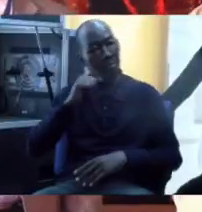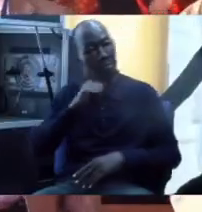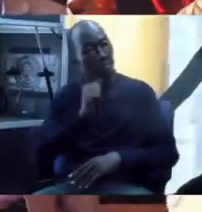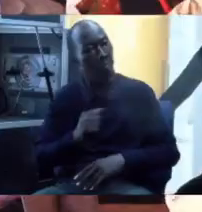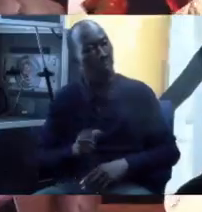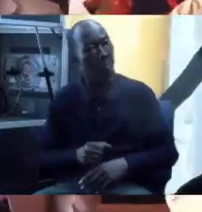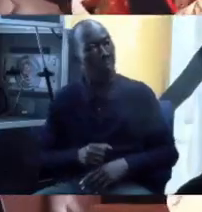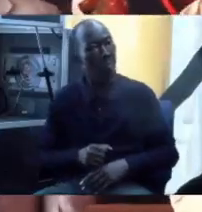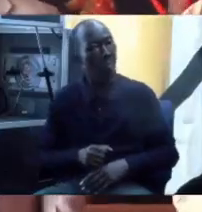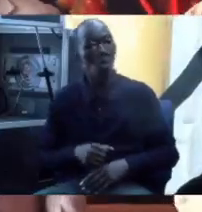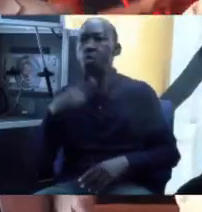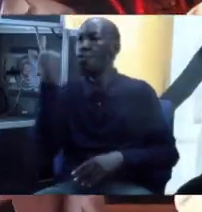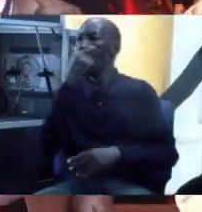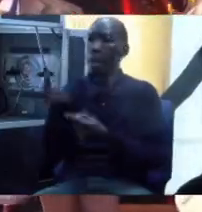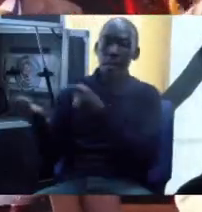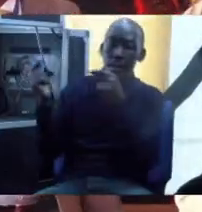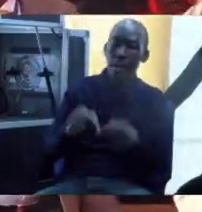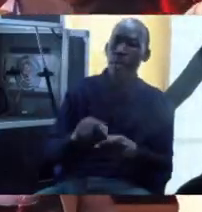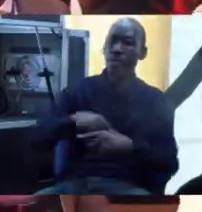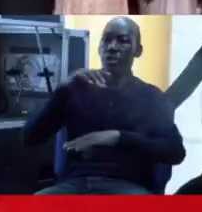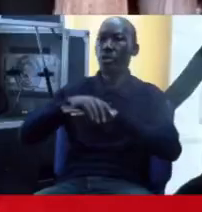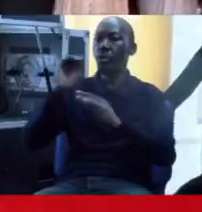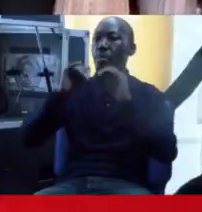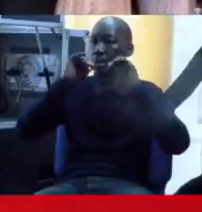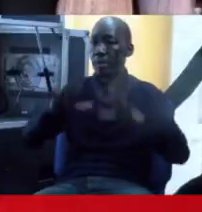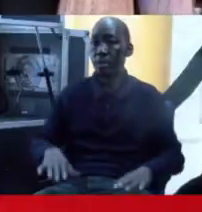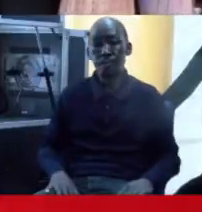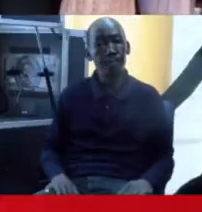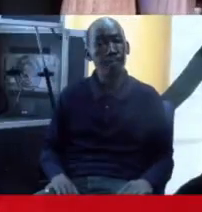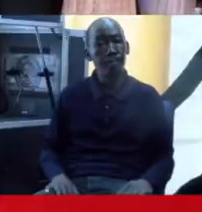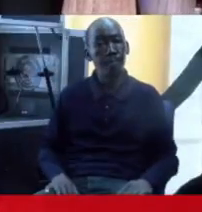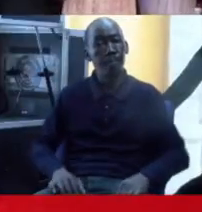Amen. Ni nani alikuja kupokea muujiza wako? Nani alikuja? How many came to receive?